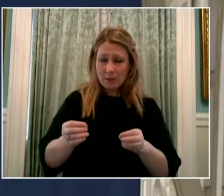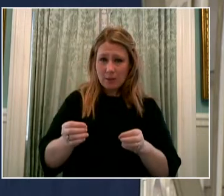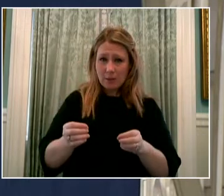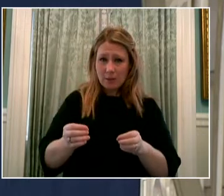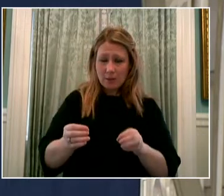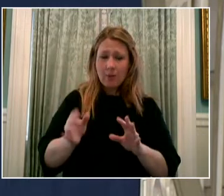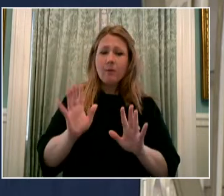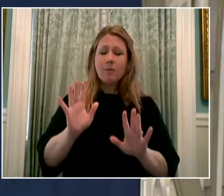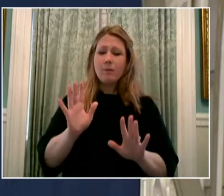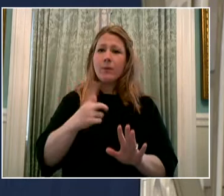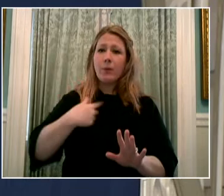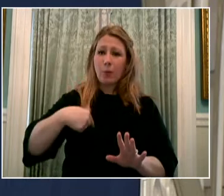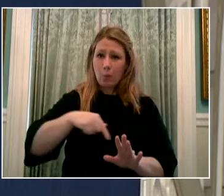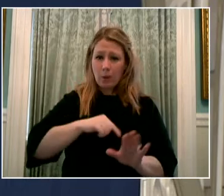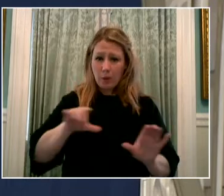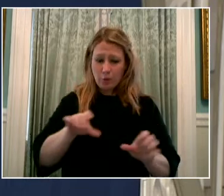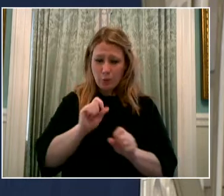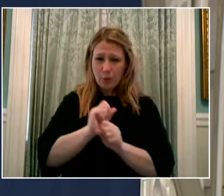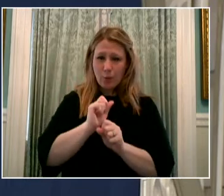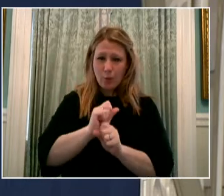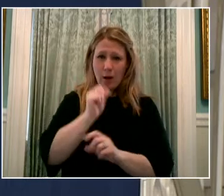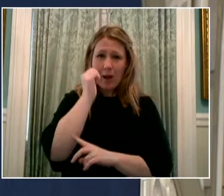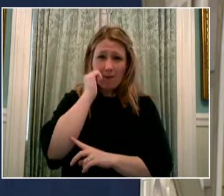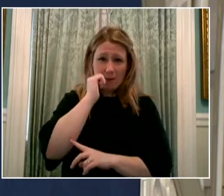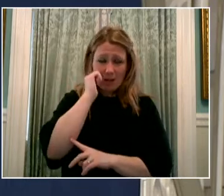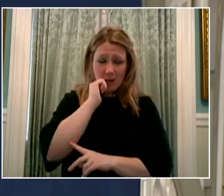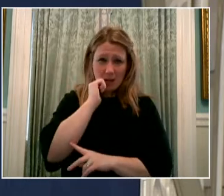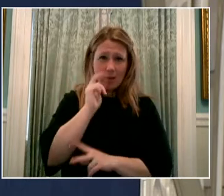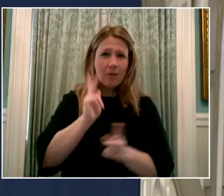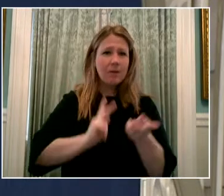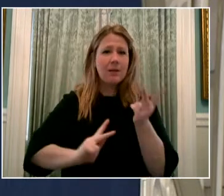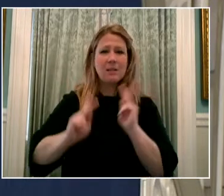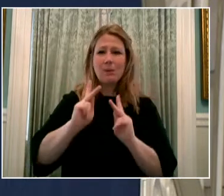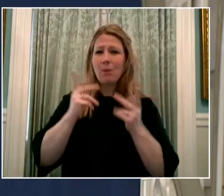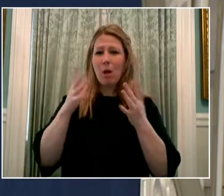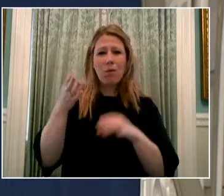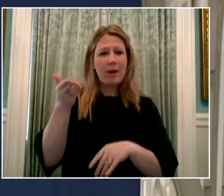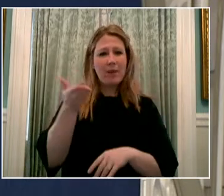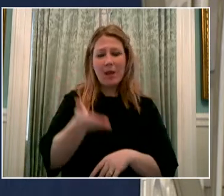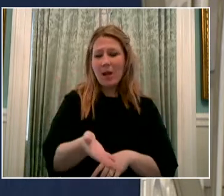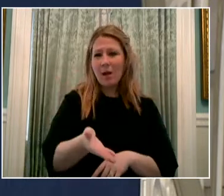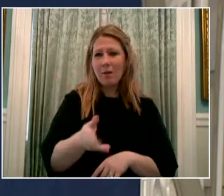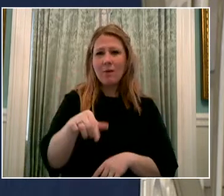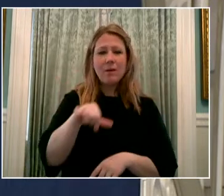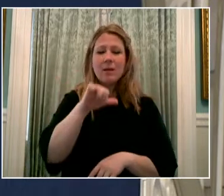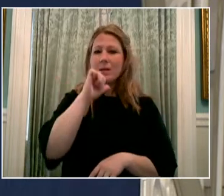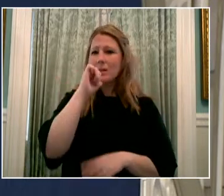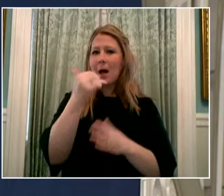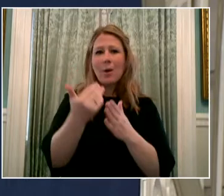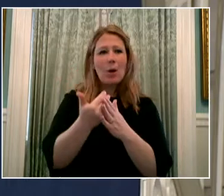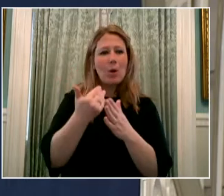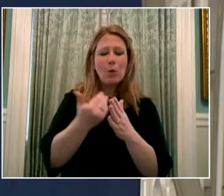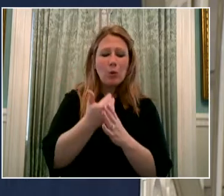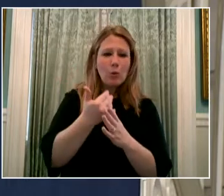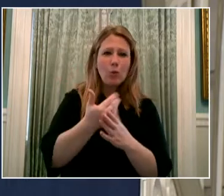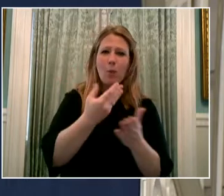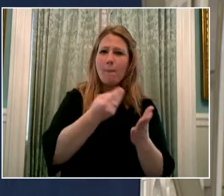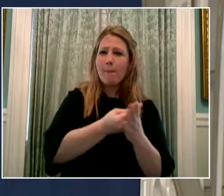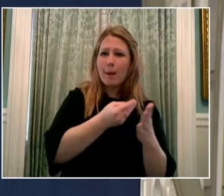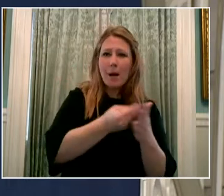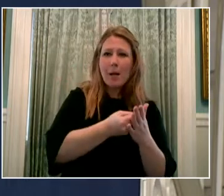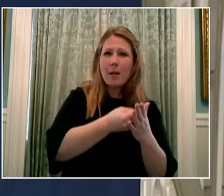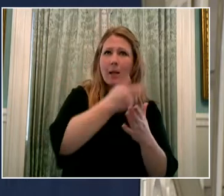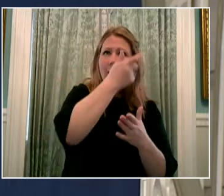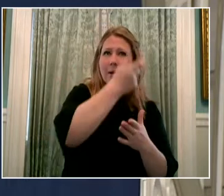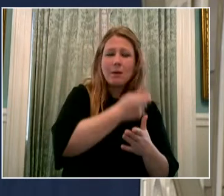day. So there are people who are already there. This is not a new funding stream. This is not new manpower. We're just